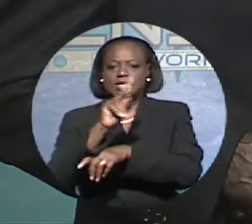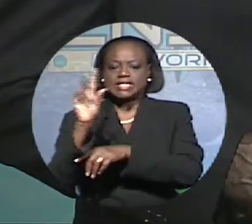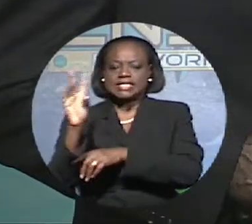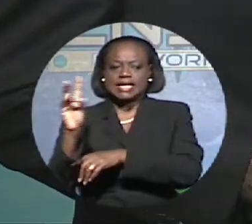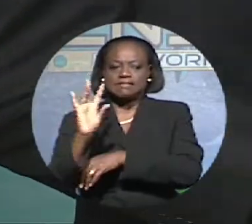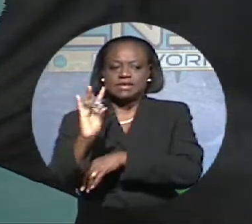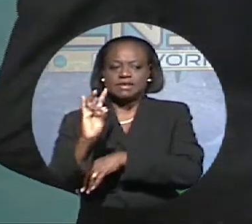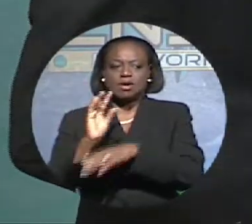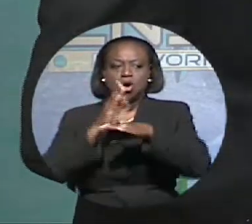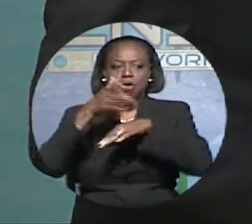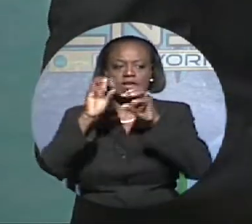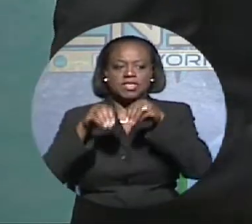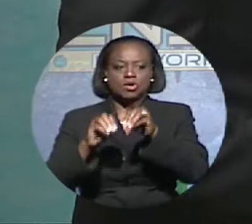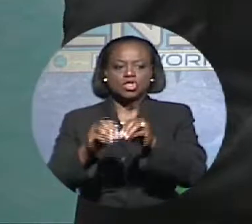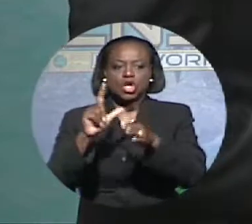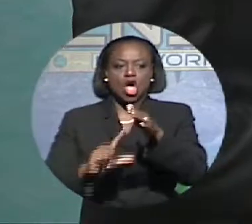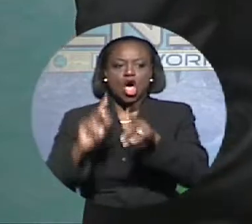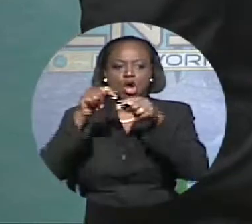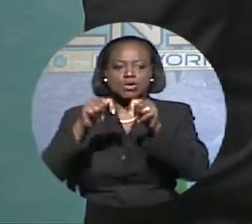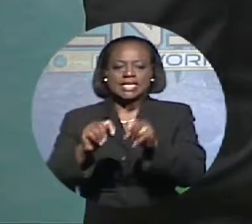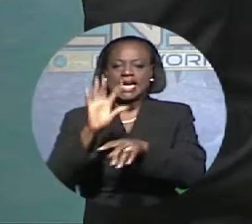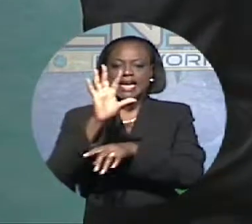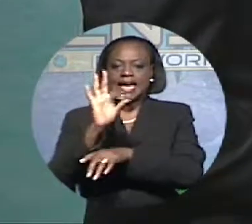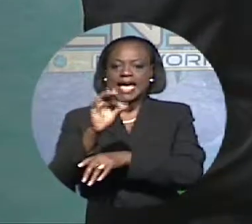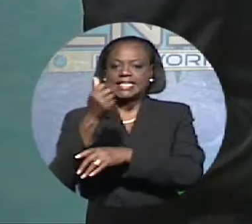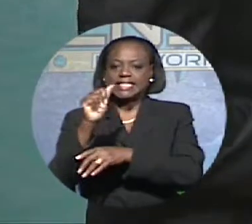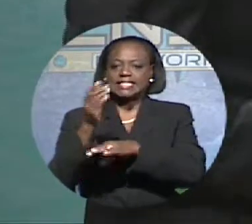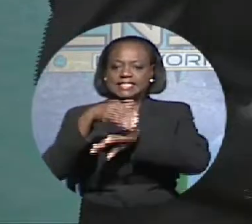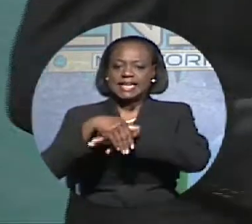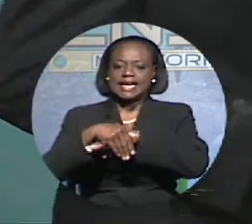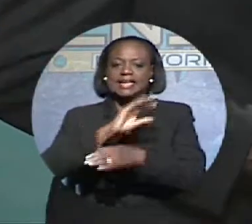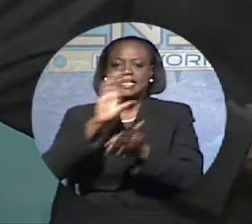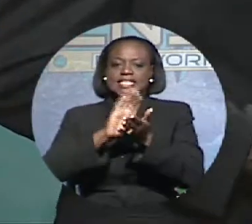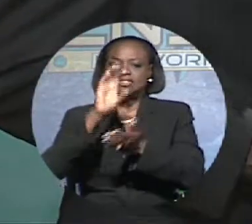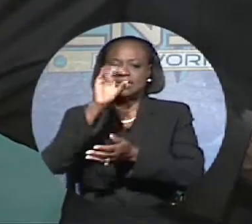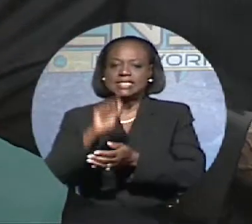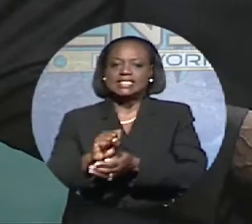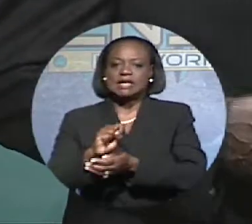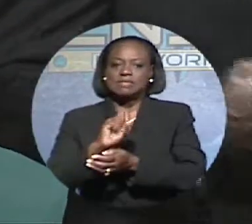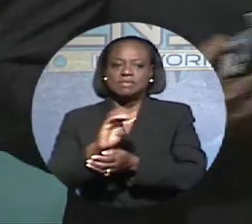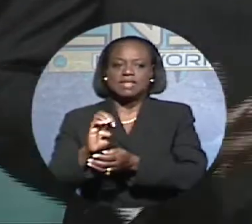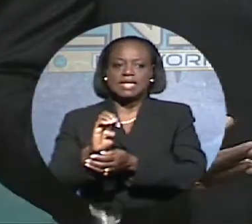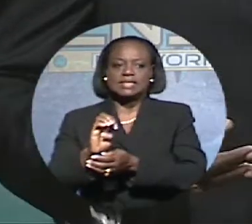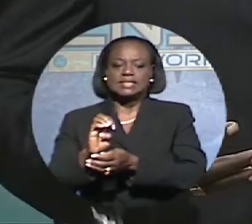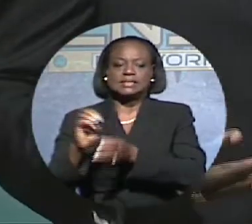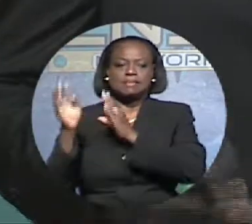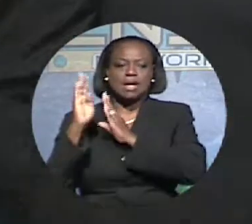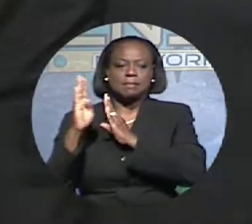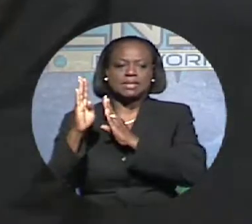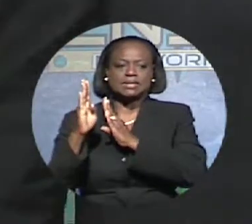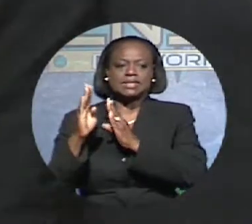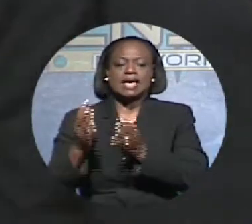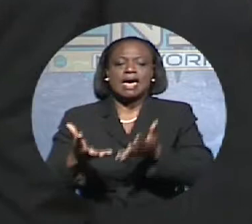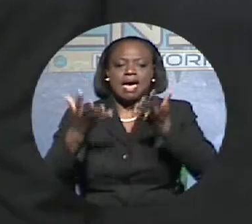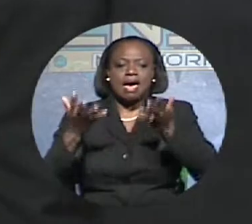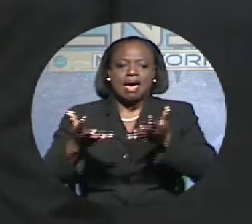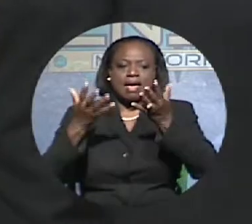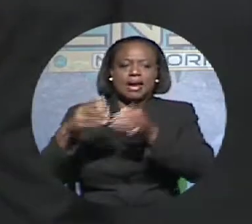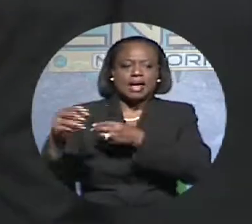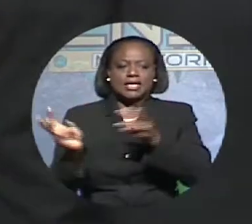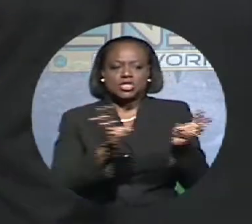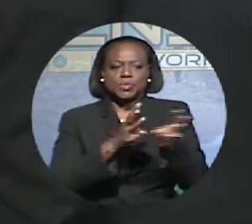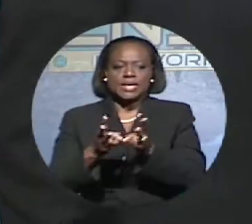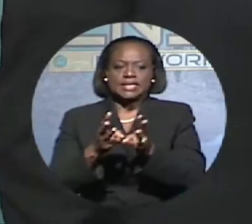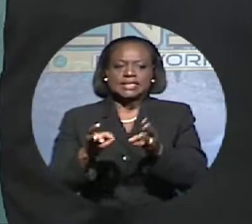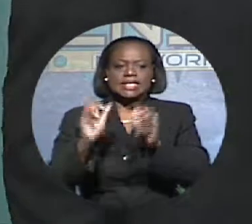7 feet over the ocean. Low tide takes place at 9:10 tonight. In the central and southeastern parts of the country, light and variable winds, flat seas, 3 feet